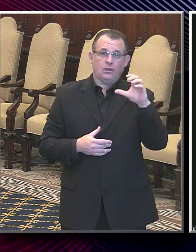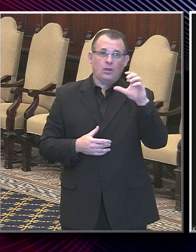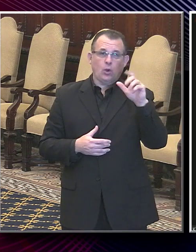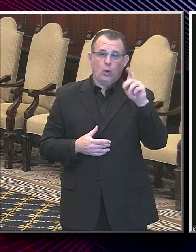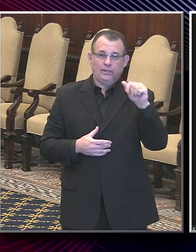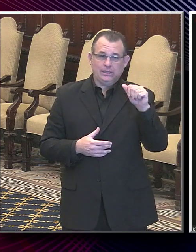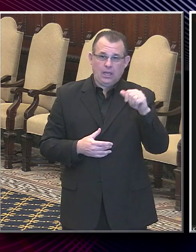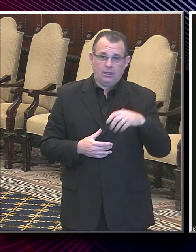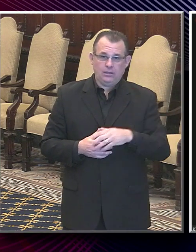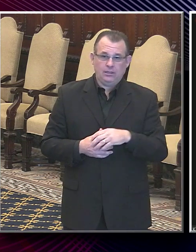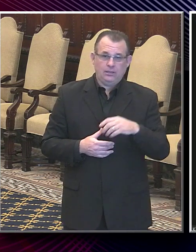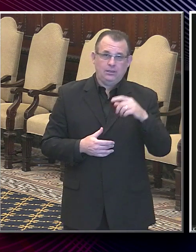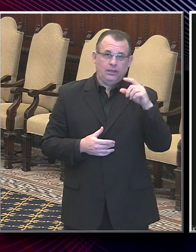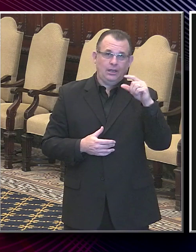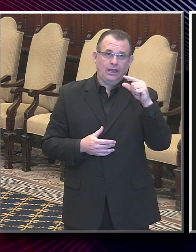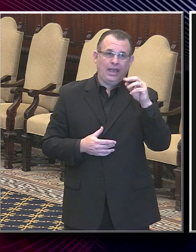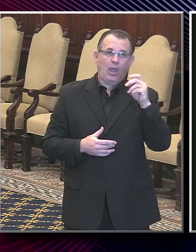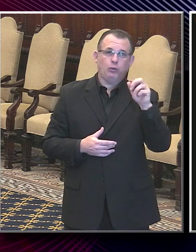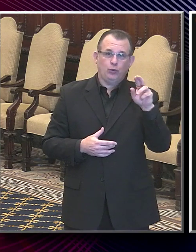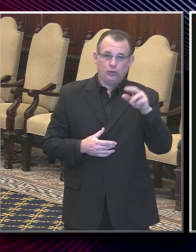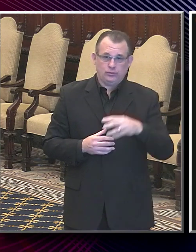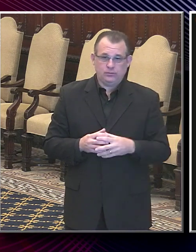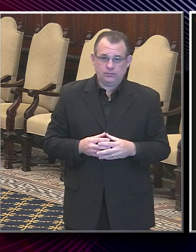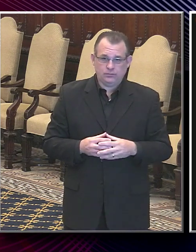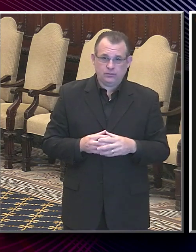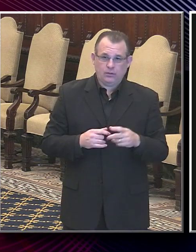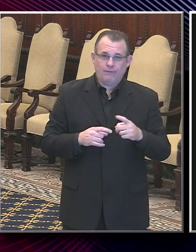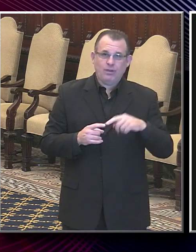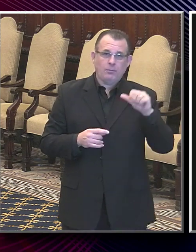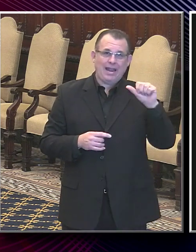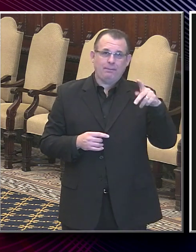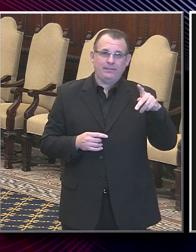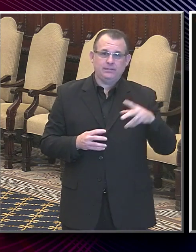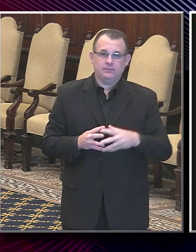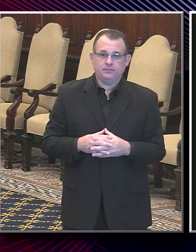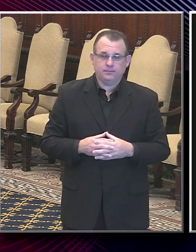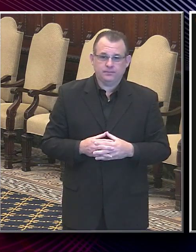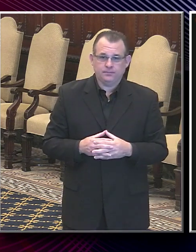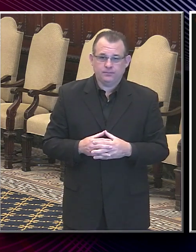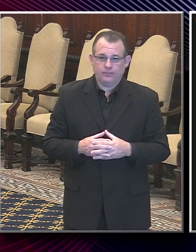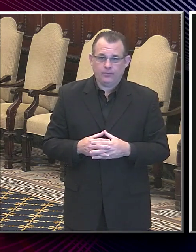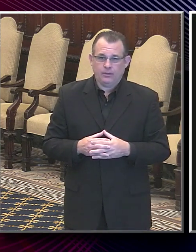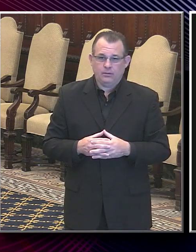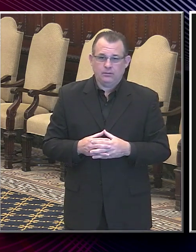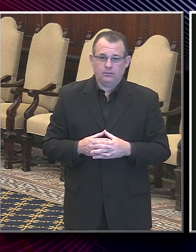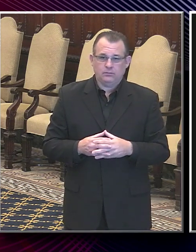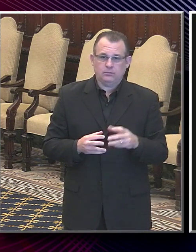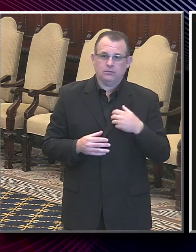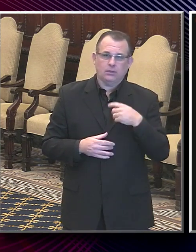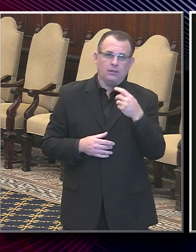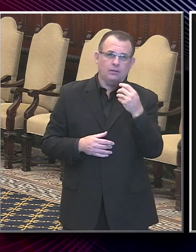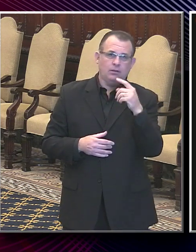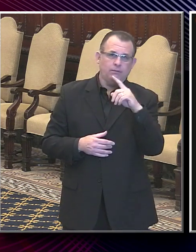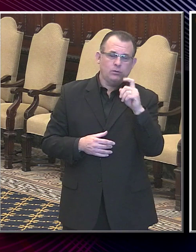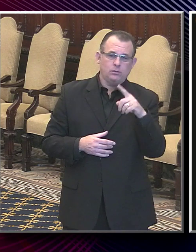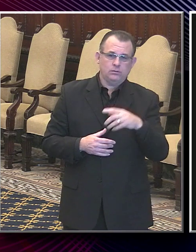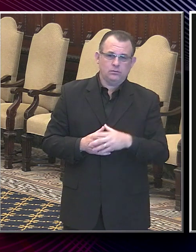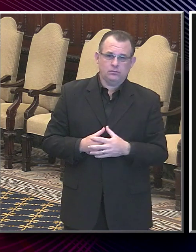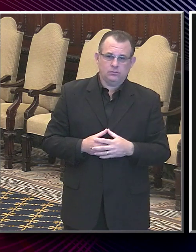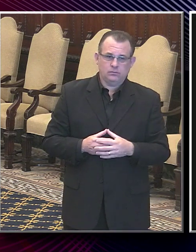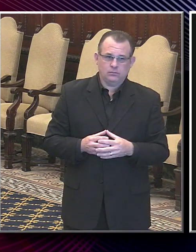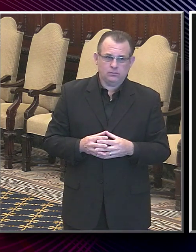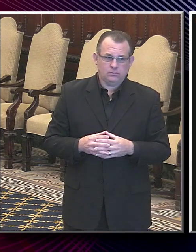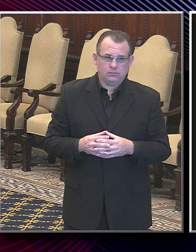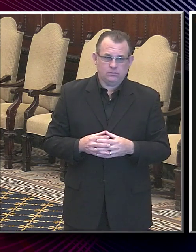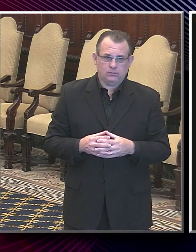Associated Press. Hey, how are you today? I have a couple of questions. The first, I think, is